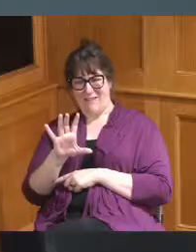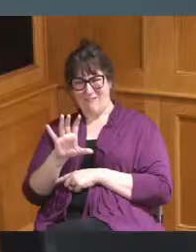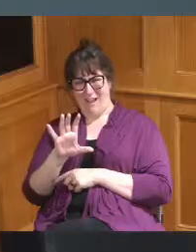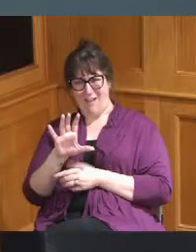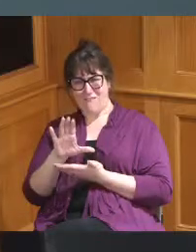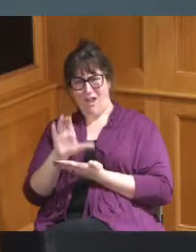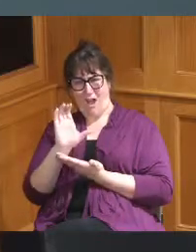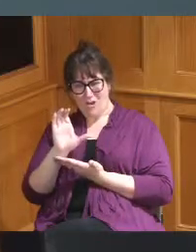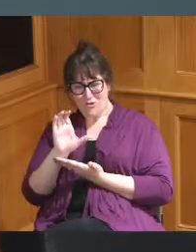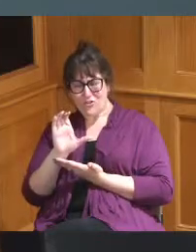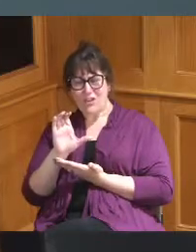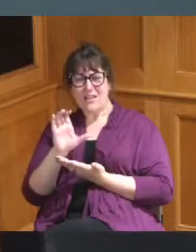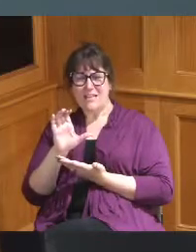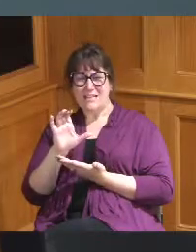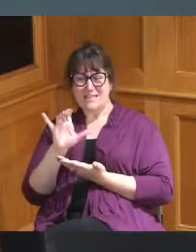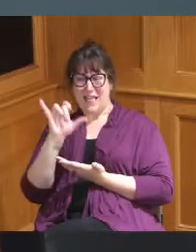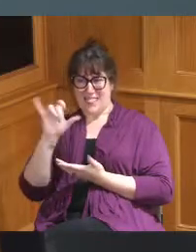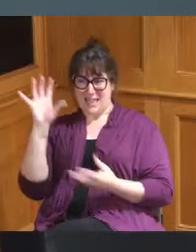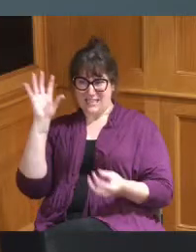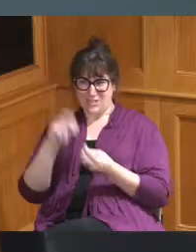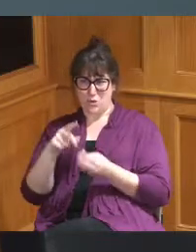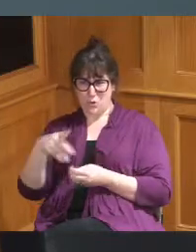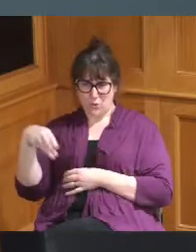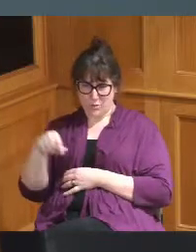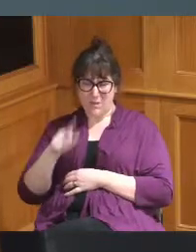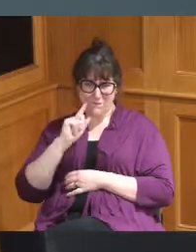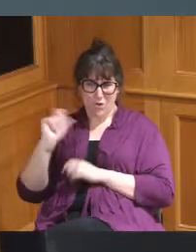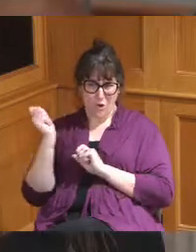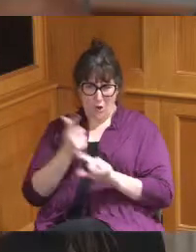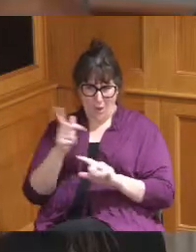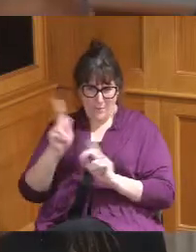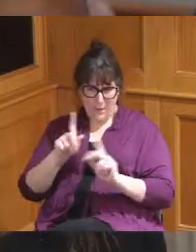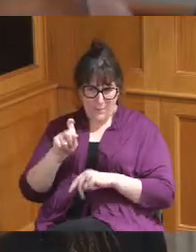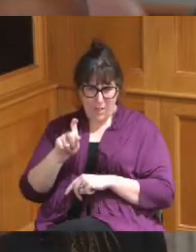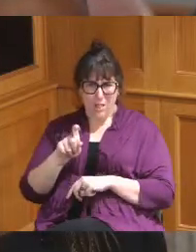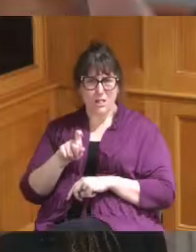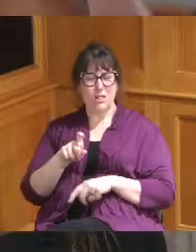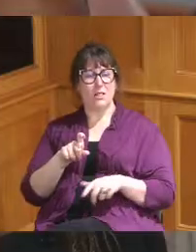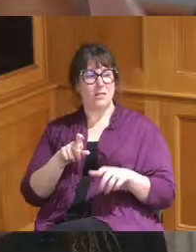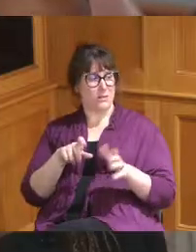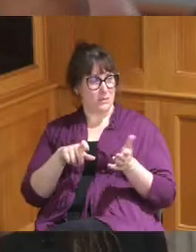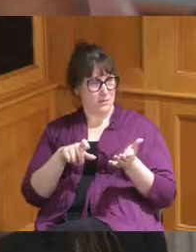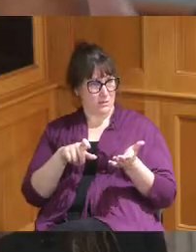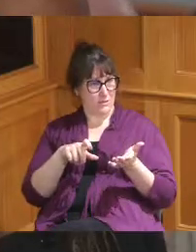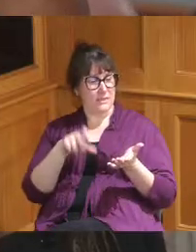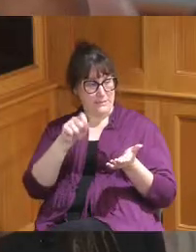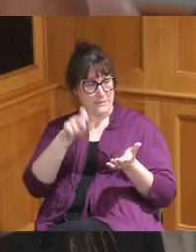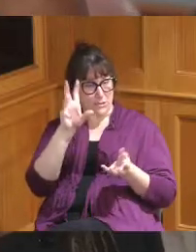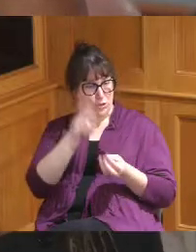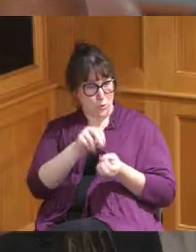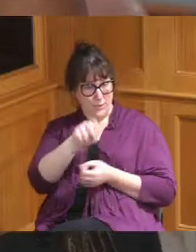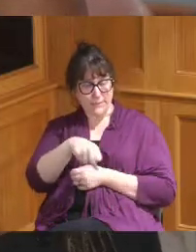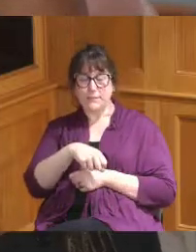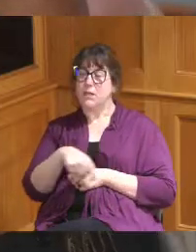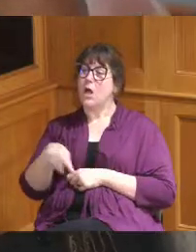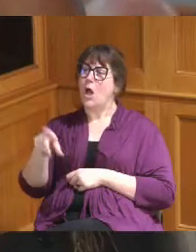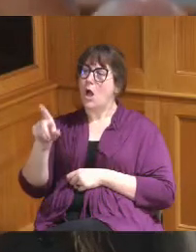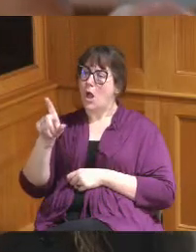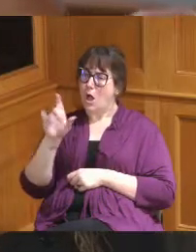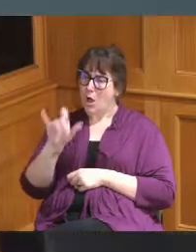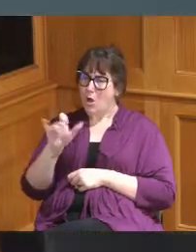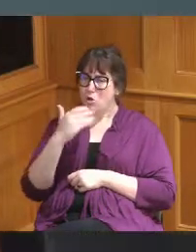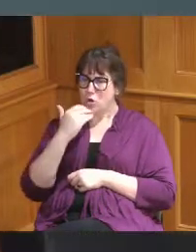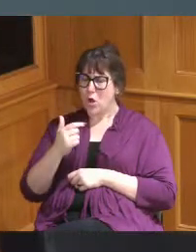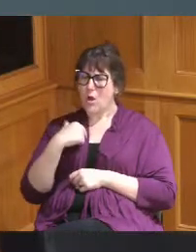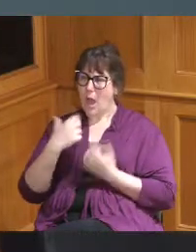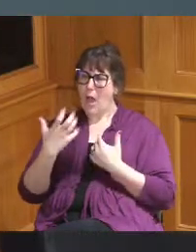That's the total that you spent for everyone, or how does that work? That is the That's a total. cumulative. Yeah. Okay, very good. I'd like to